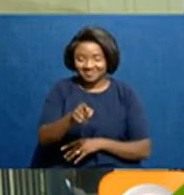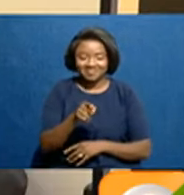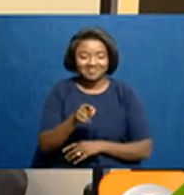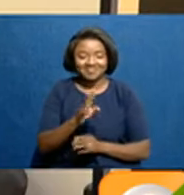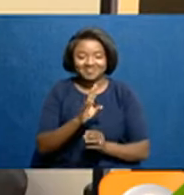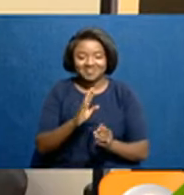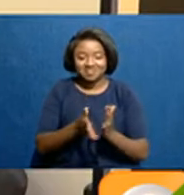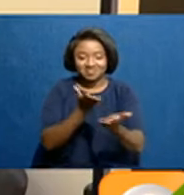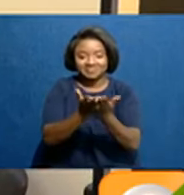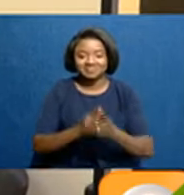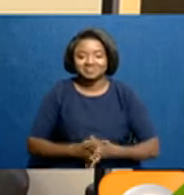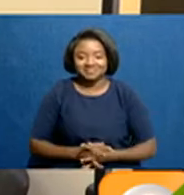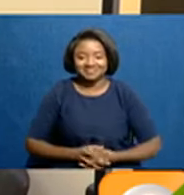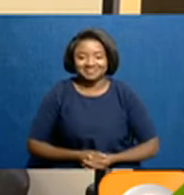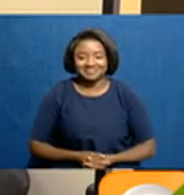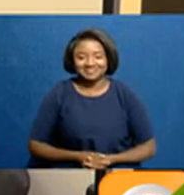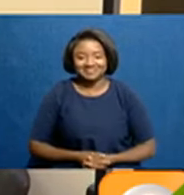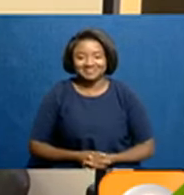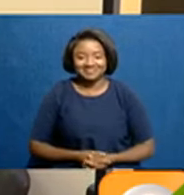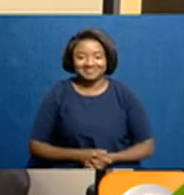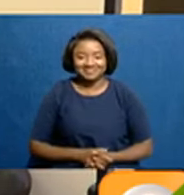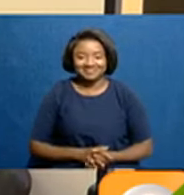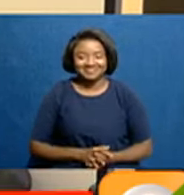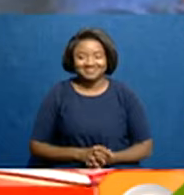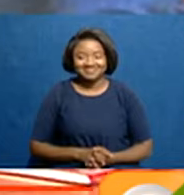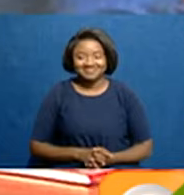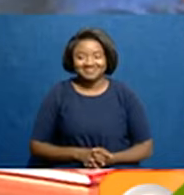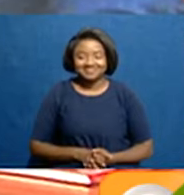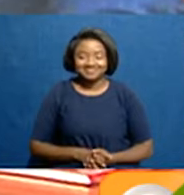Seth Olale, Citizen TV. All right, Seth.